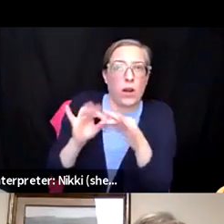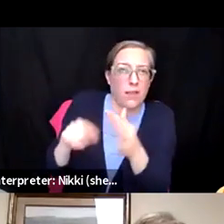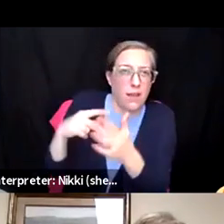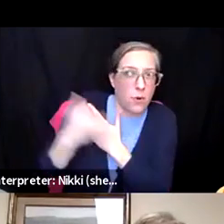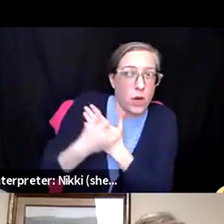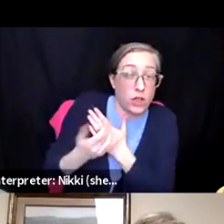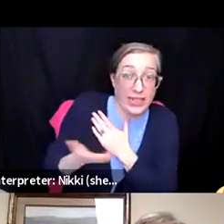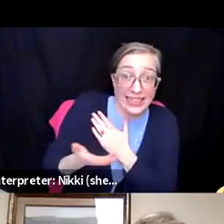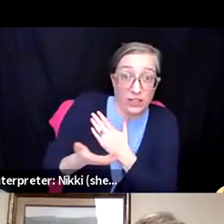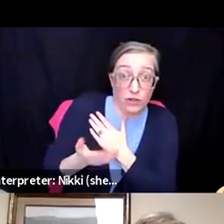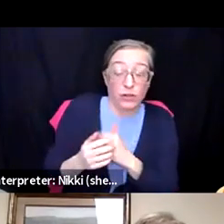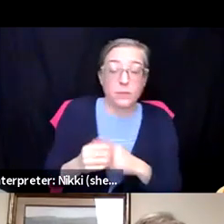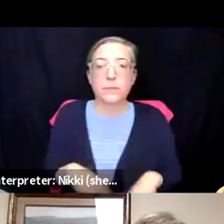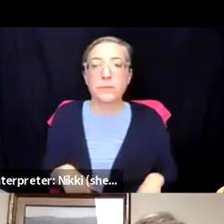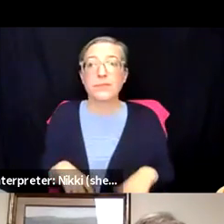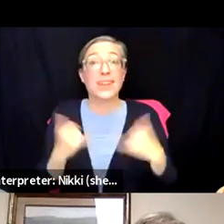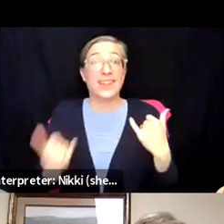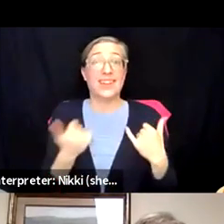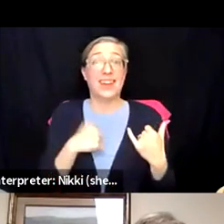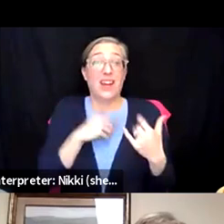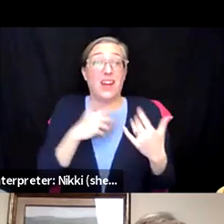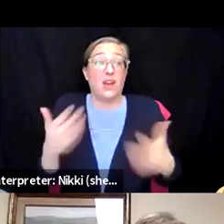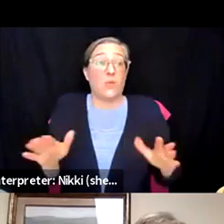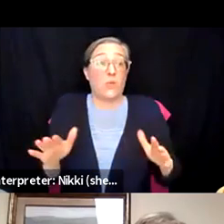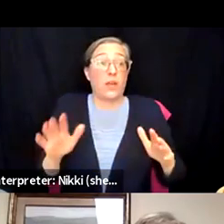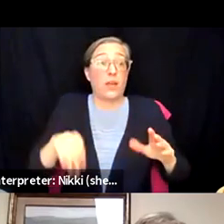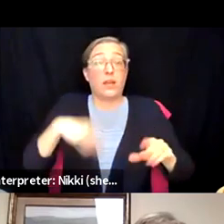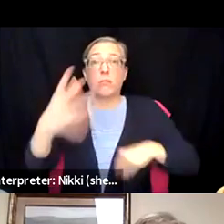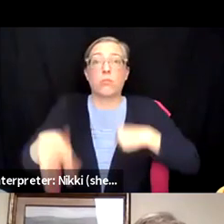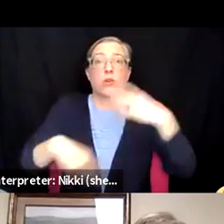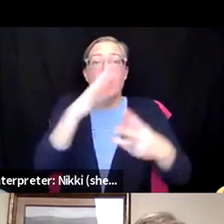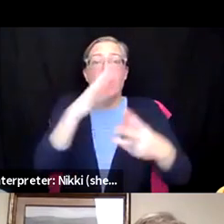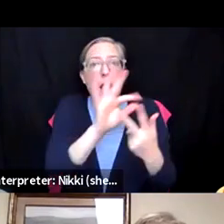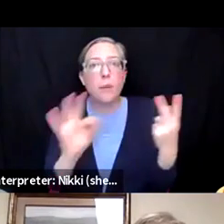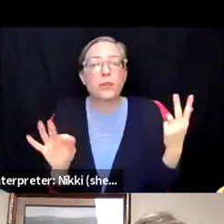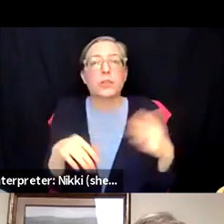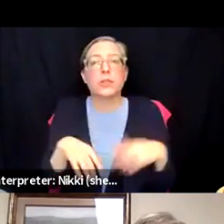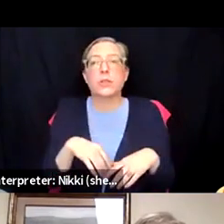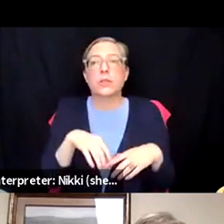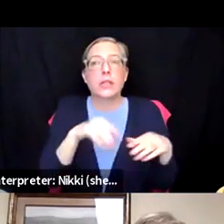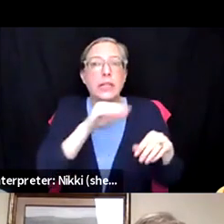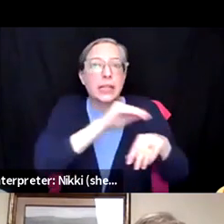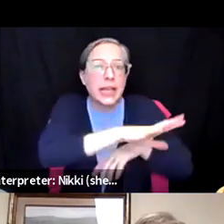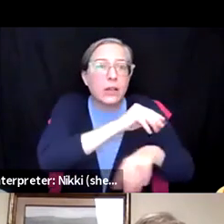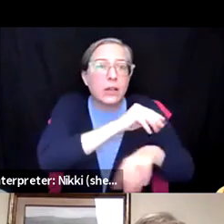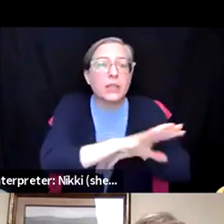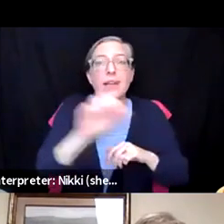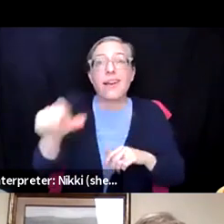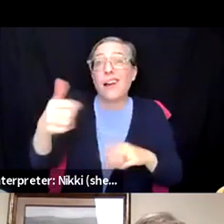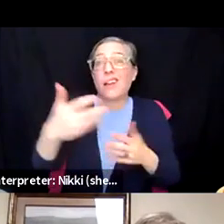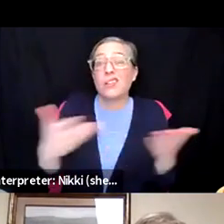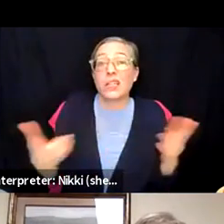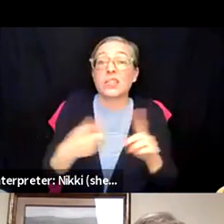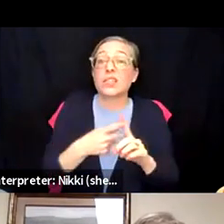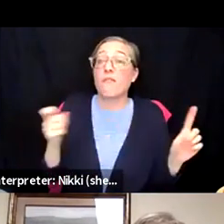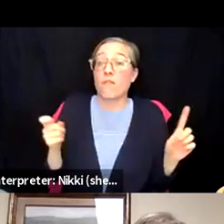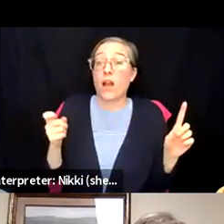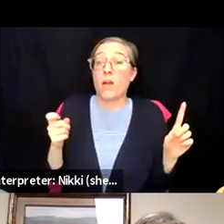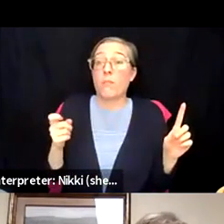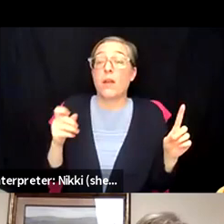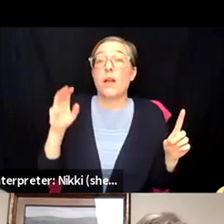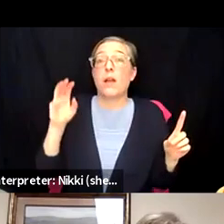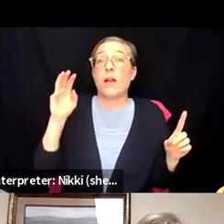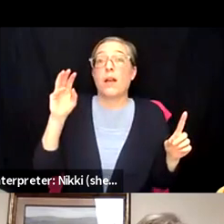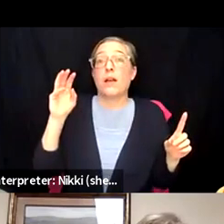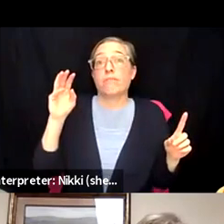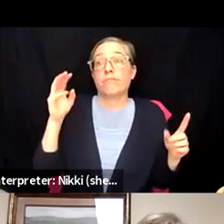have are providing options counseling and some of the other services from Monroe-Meyer. We focus in